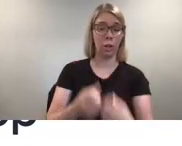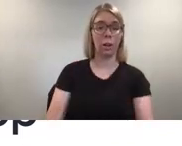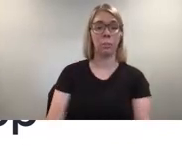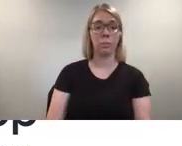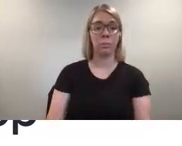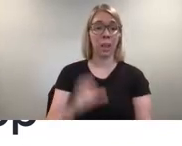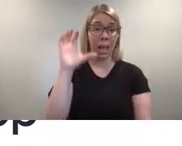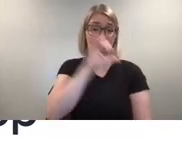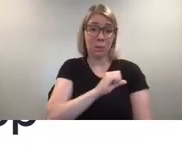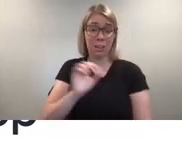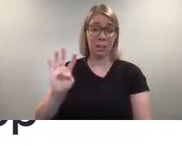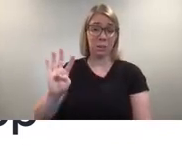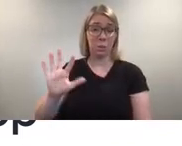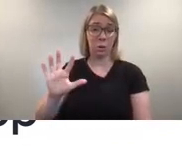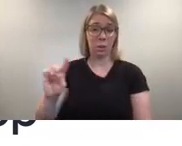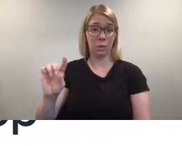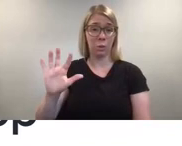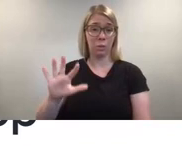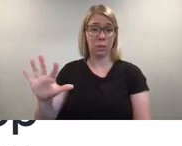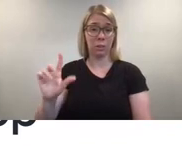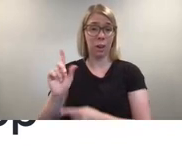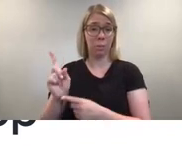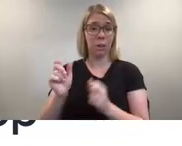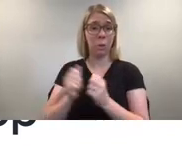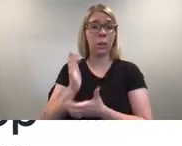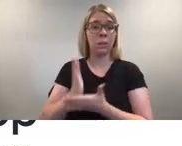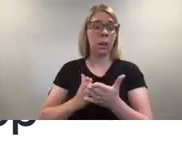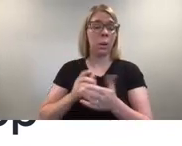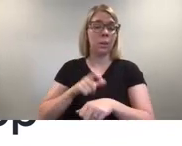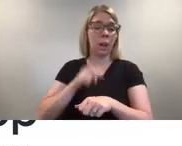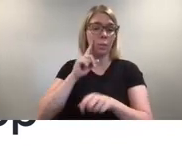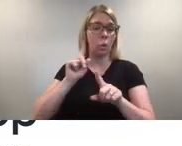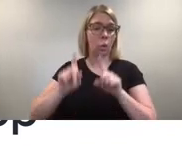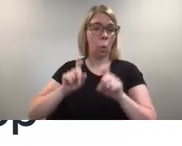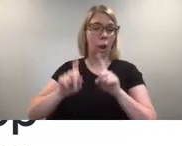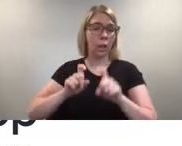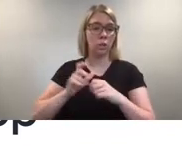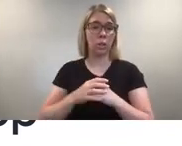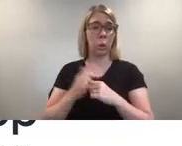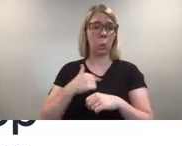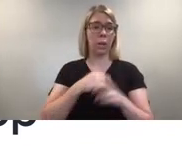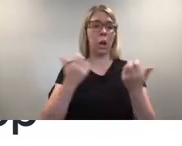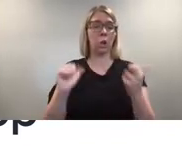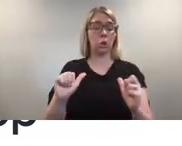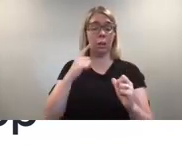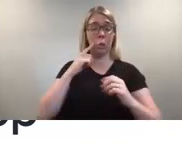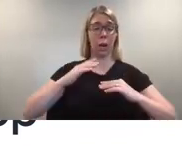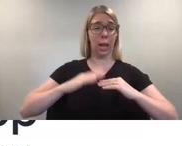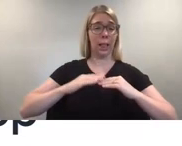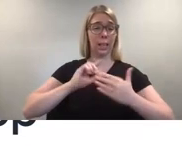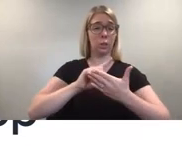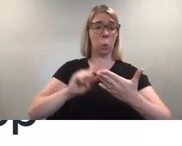would be 45 to 55 minutes with some time for questions. So we're striving at least for that hour mark.